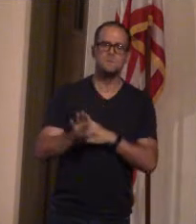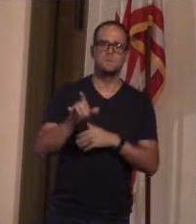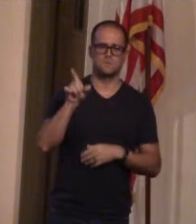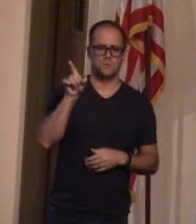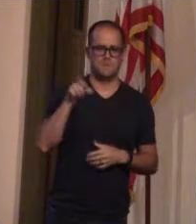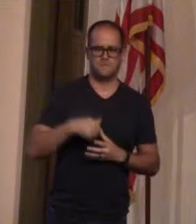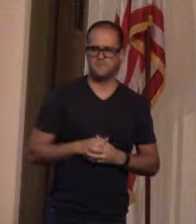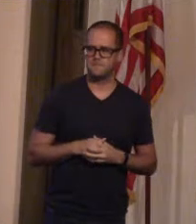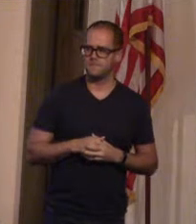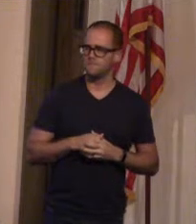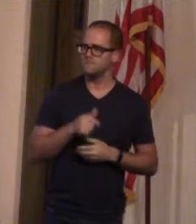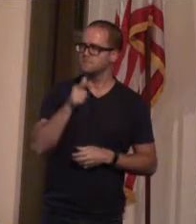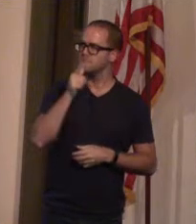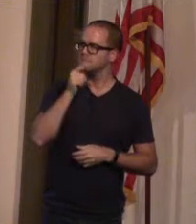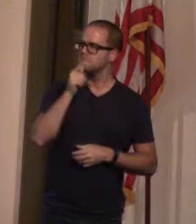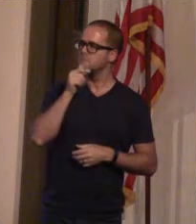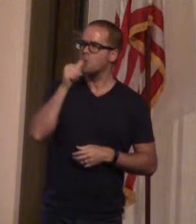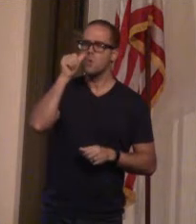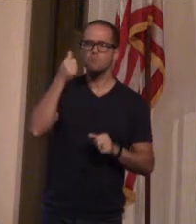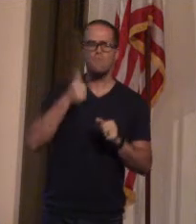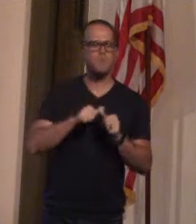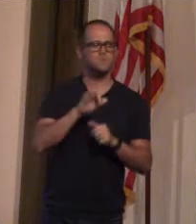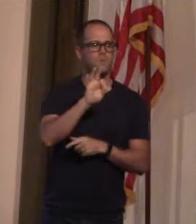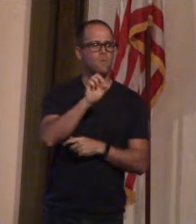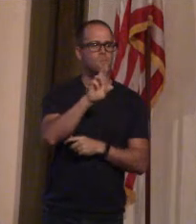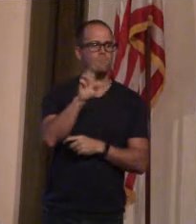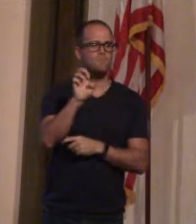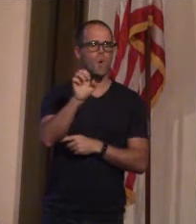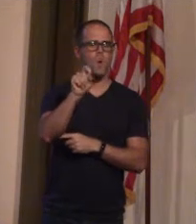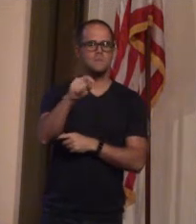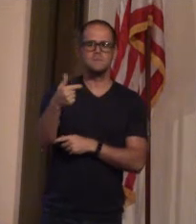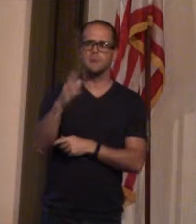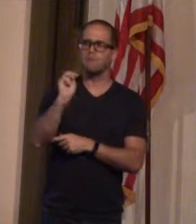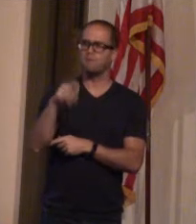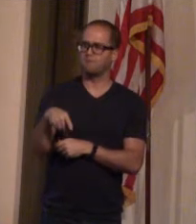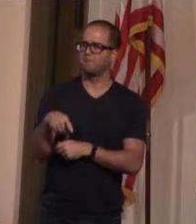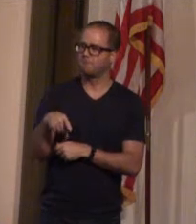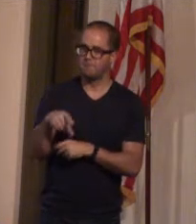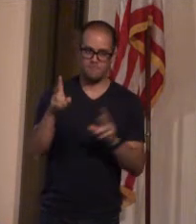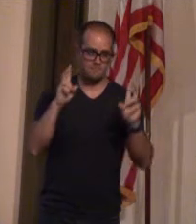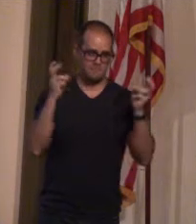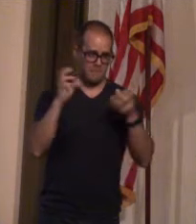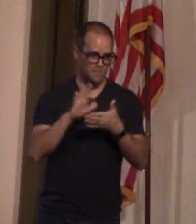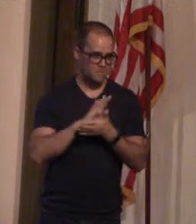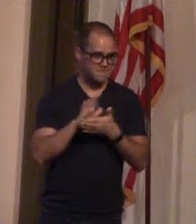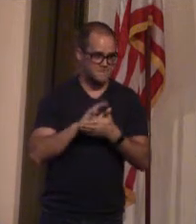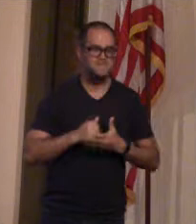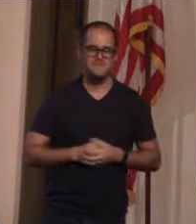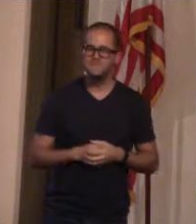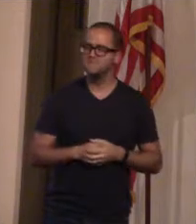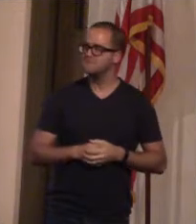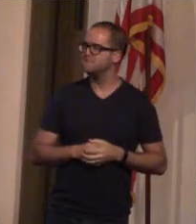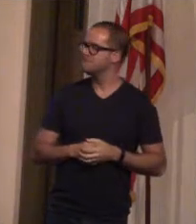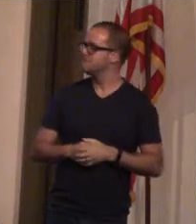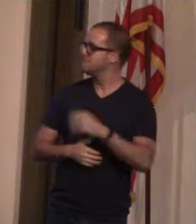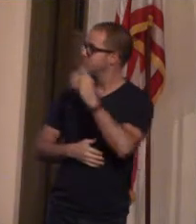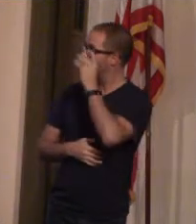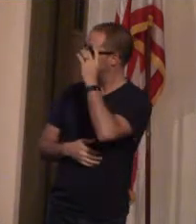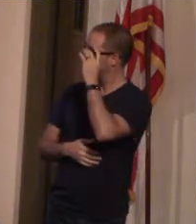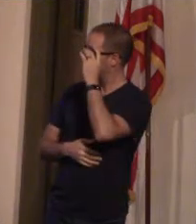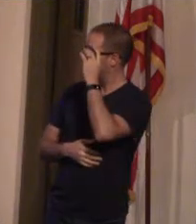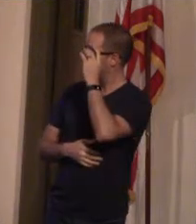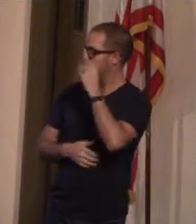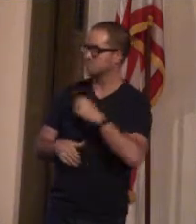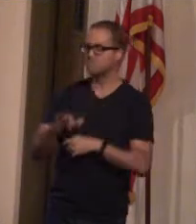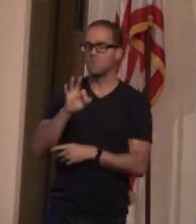and allegorical, has expectations for those people who may want to enter in. Anybody